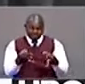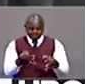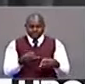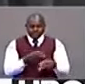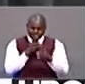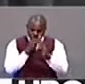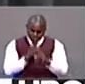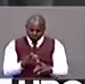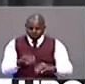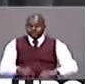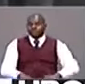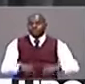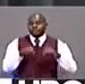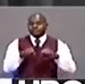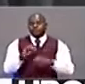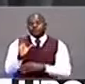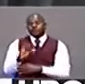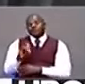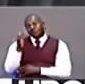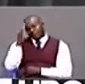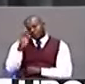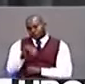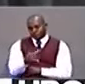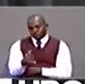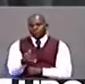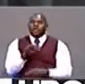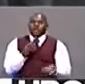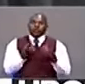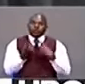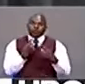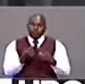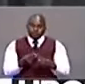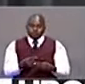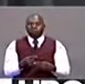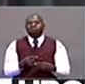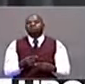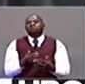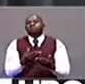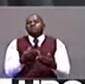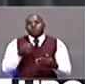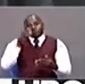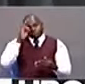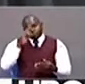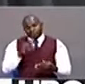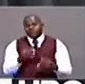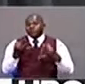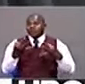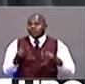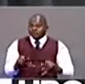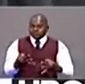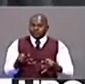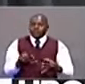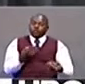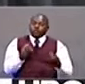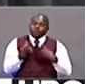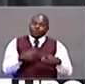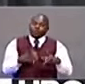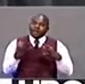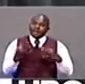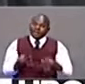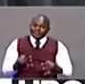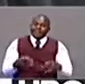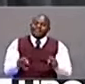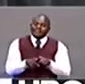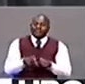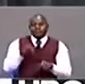Honorable Chair of the committee knows, whenever you talk about liabilities, remember to talk about assets. When you talk about assets, also remember to